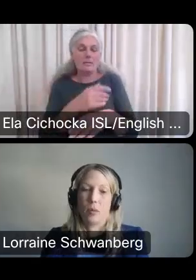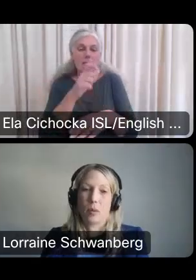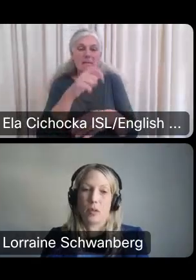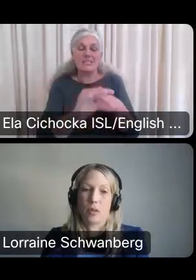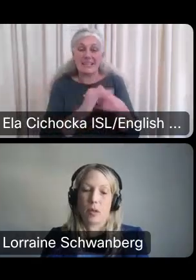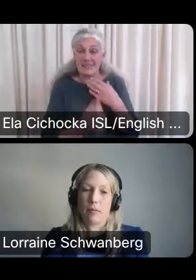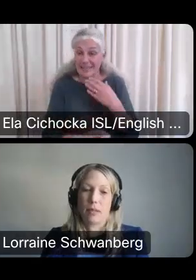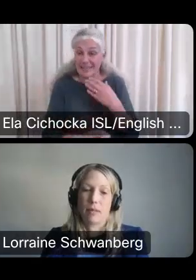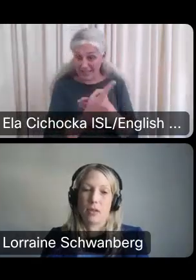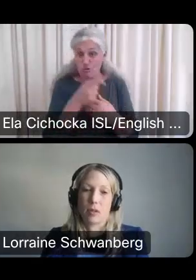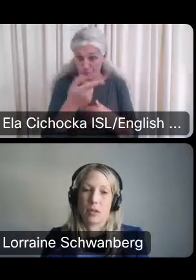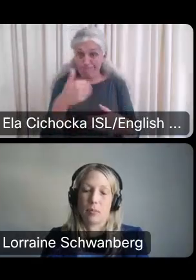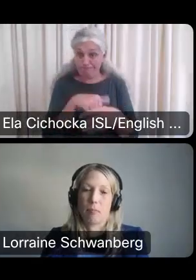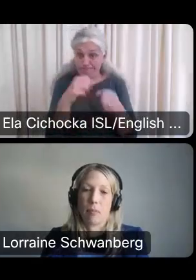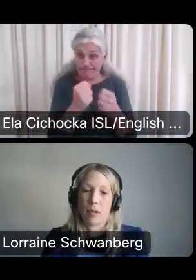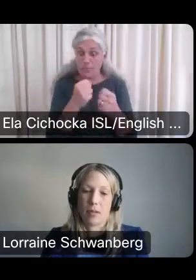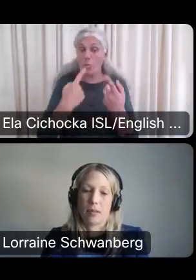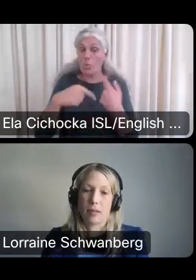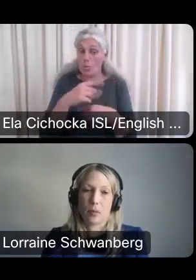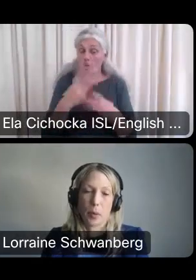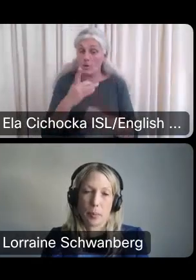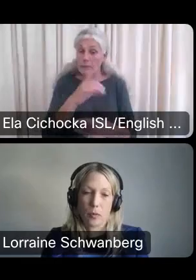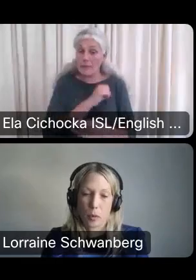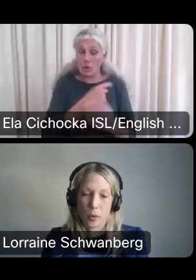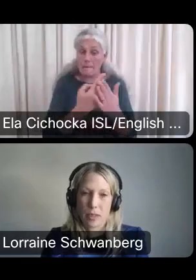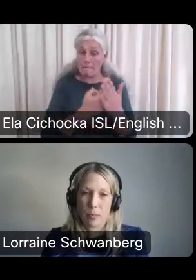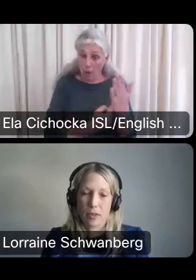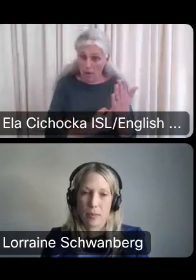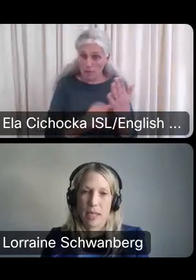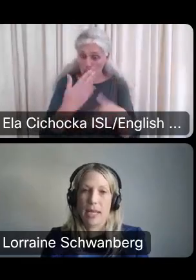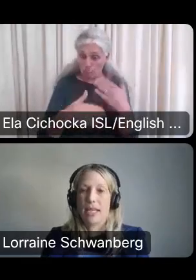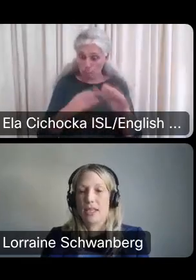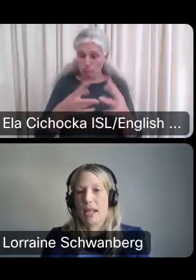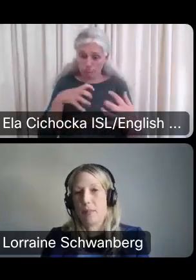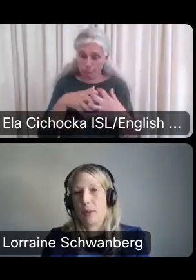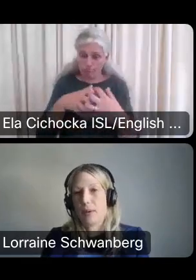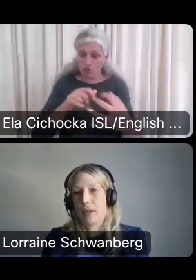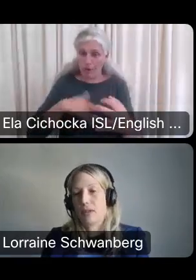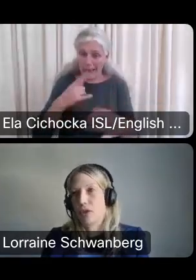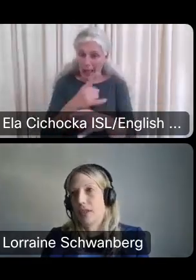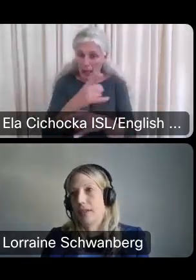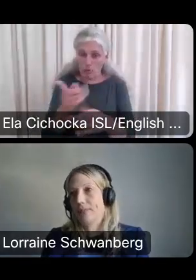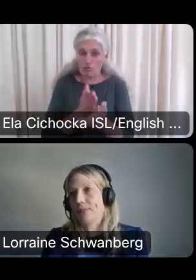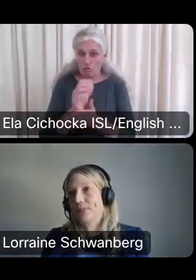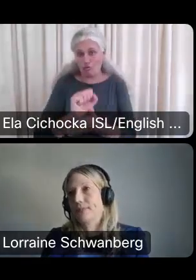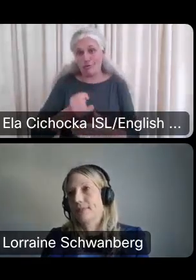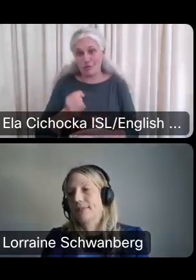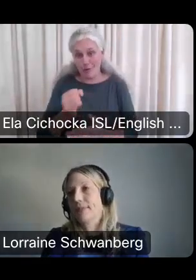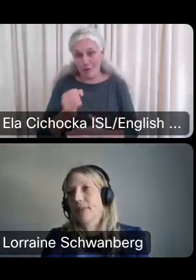we want to obviously make sure that the policies as robust as possible to help you on that journey.